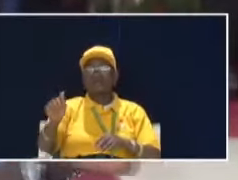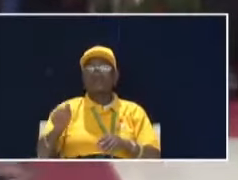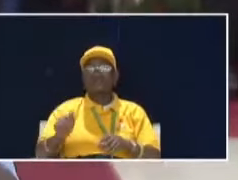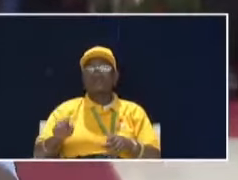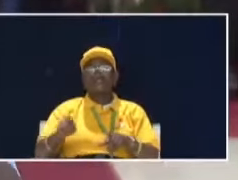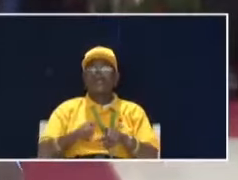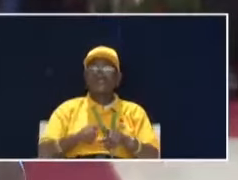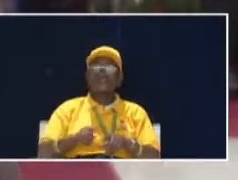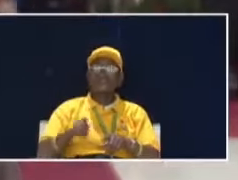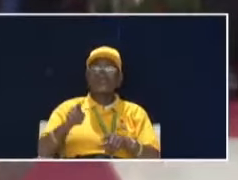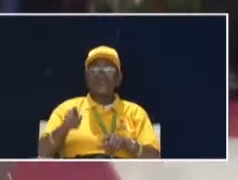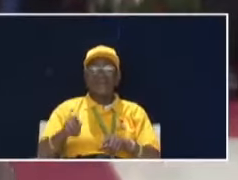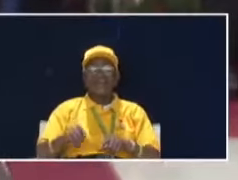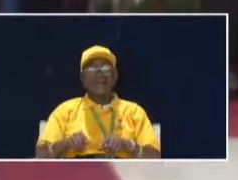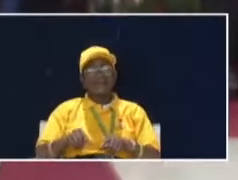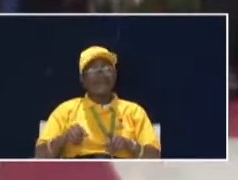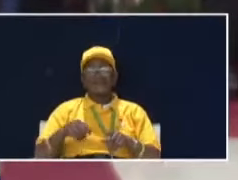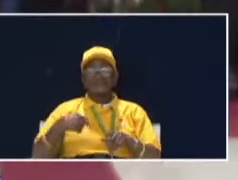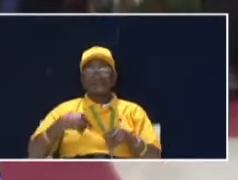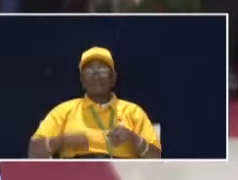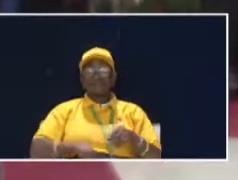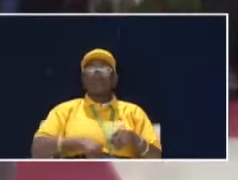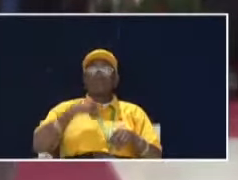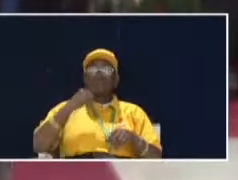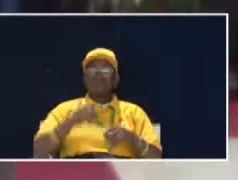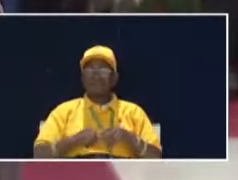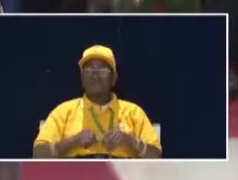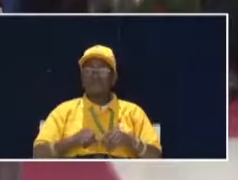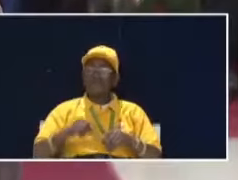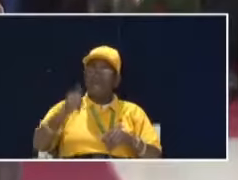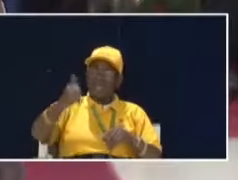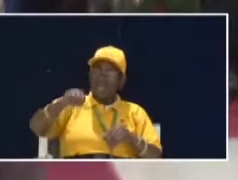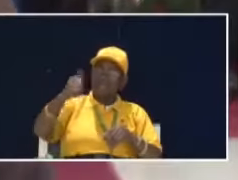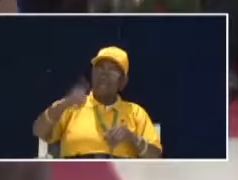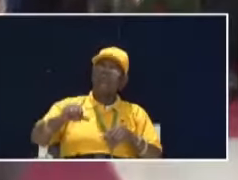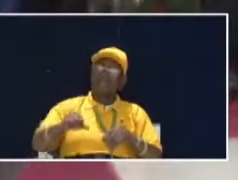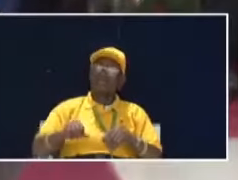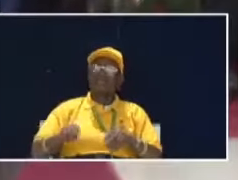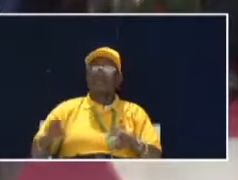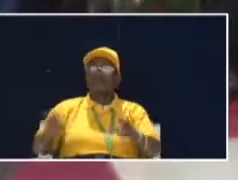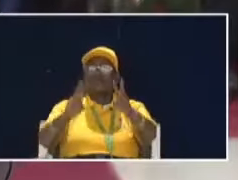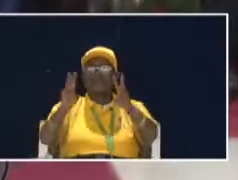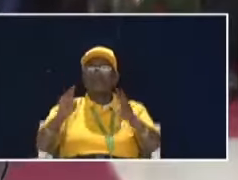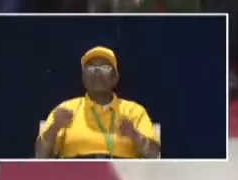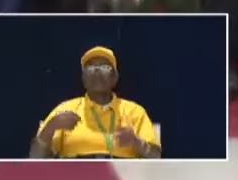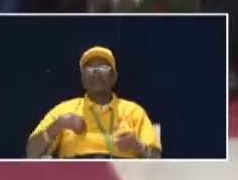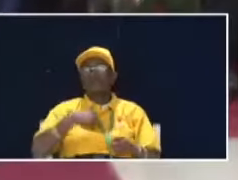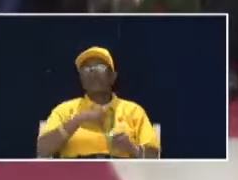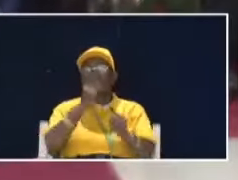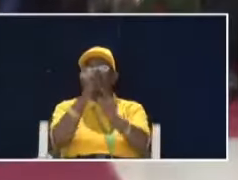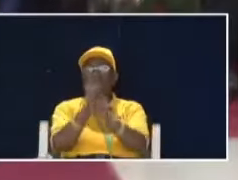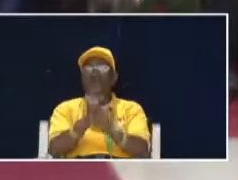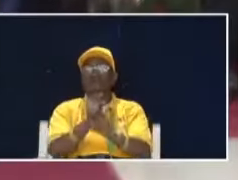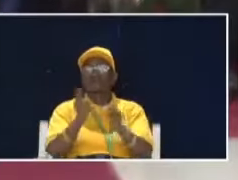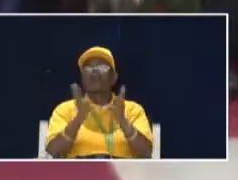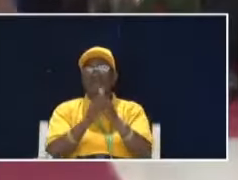home your own goals, etc., etc. Anyway, we just met briefly,